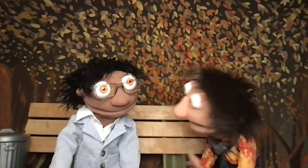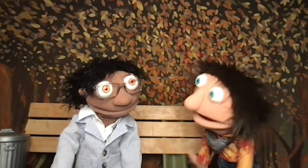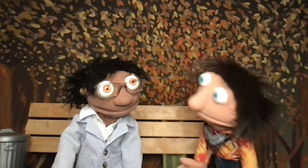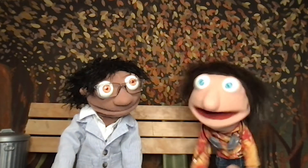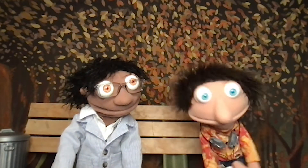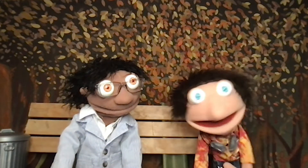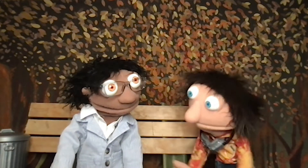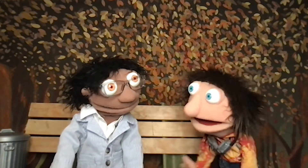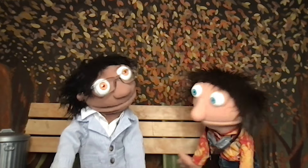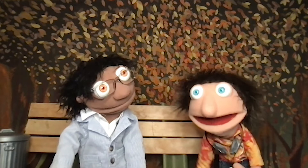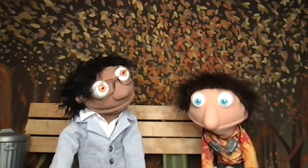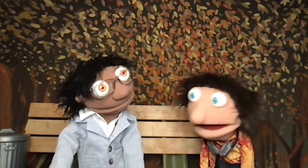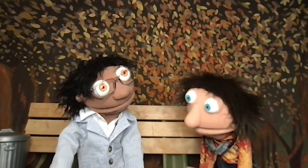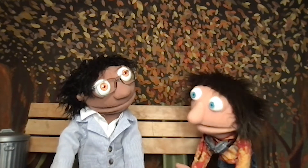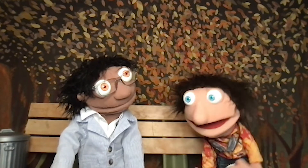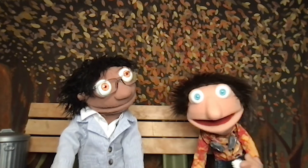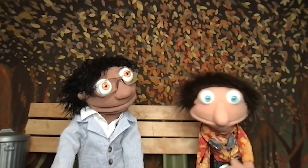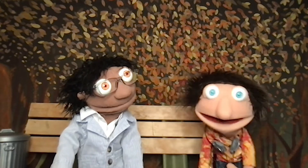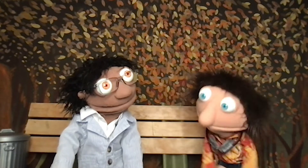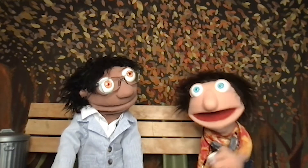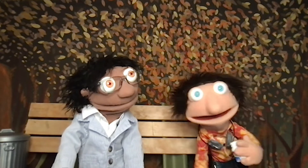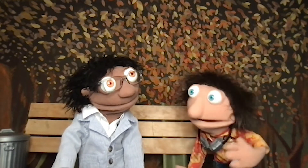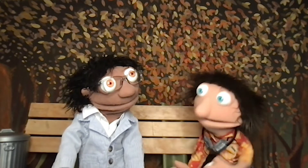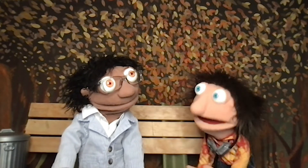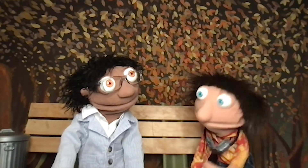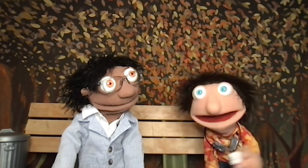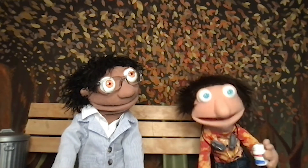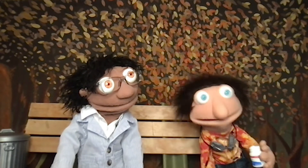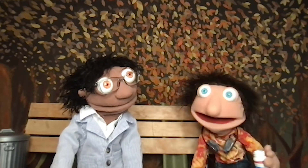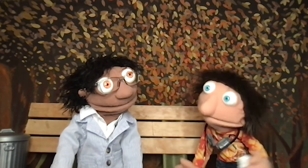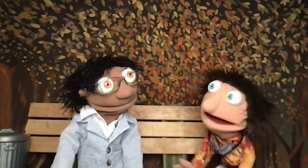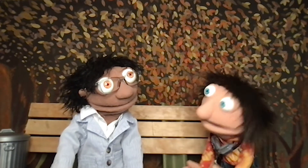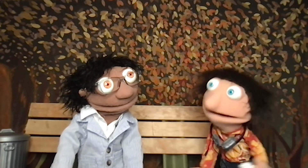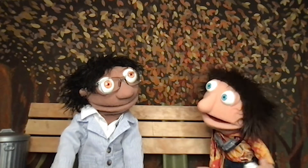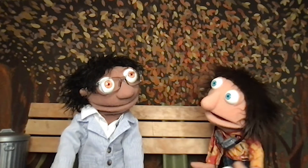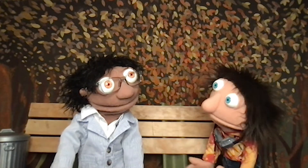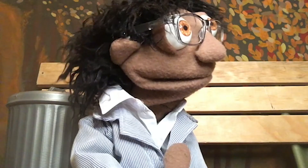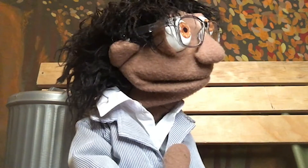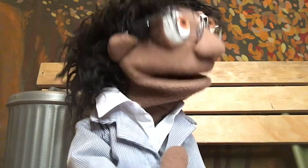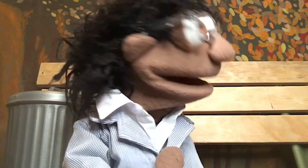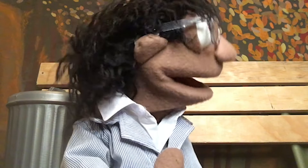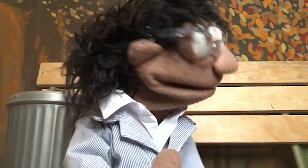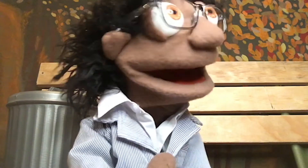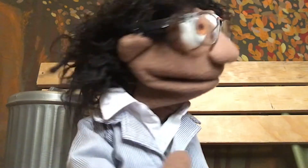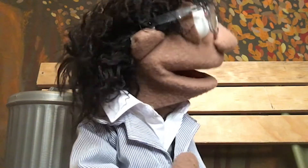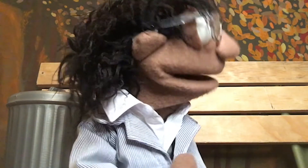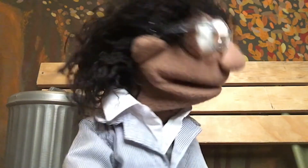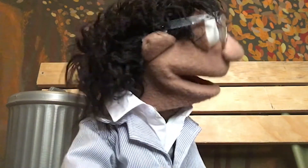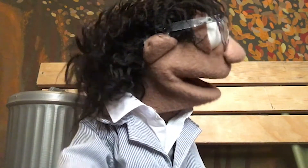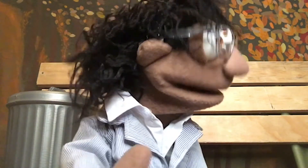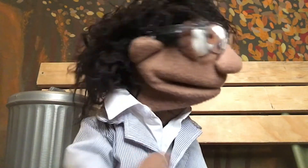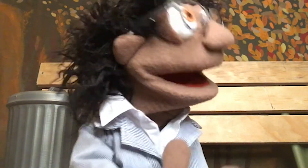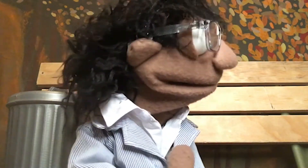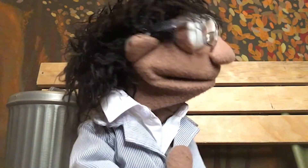Sometimes I forget to eat my candy or I don't cause. It makes me sleepy, but all good. I promise. It doesn't matter anyway.